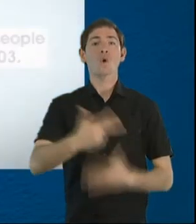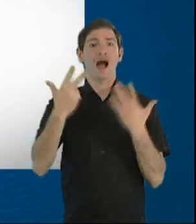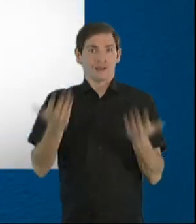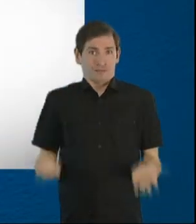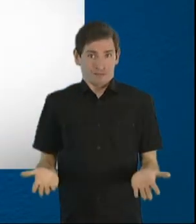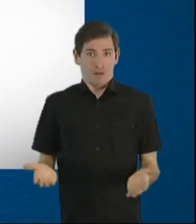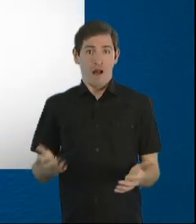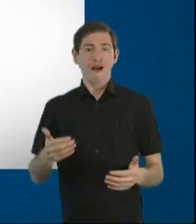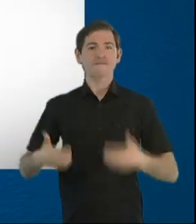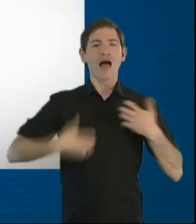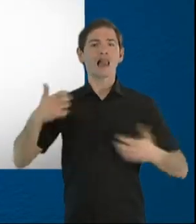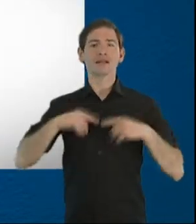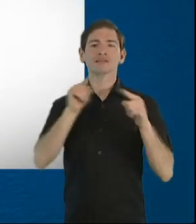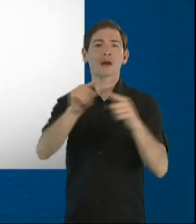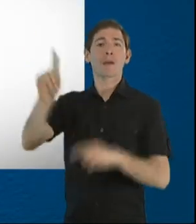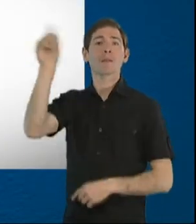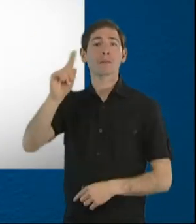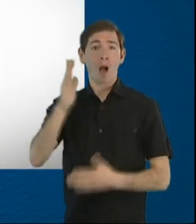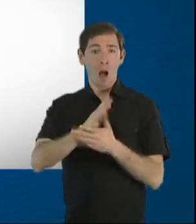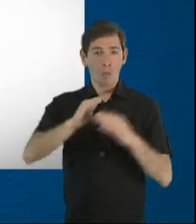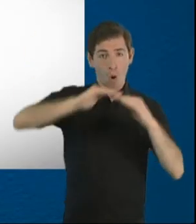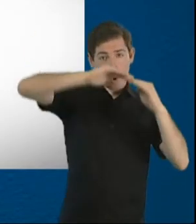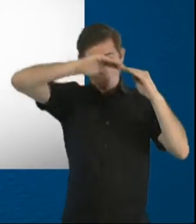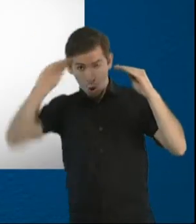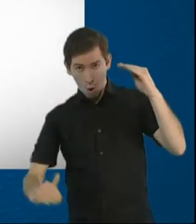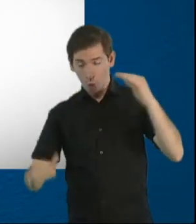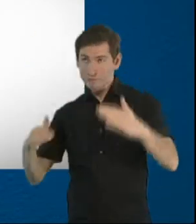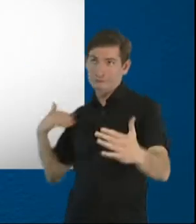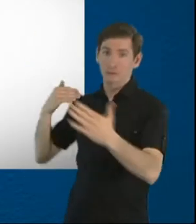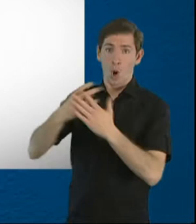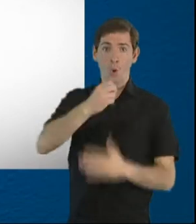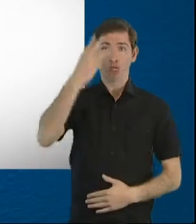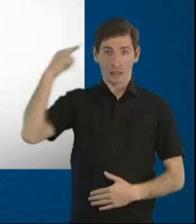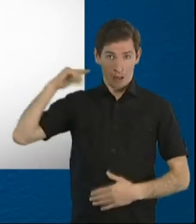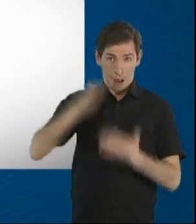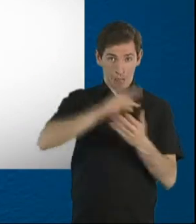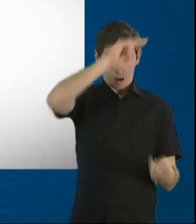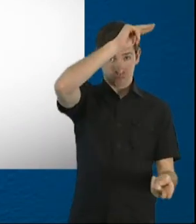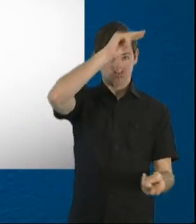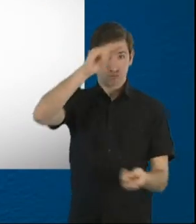In 2007-8, violence against people was at the lowest recorded level since 2003.